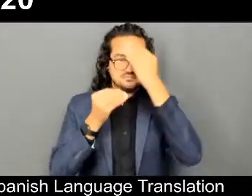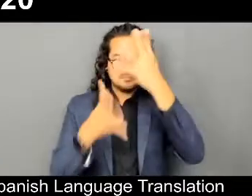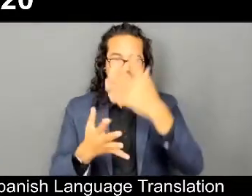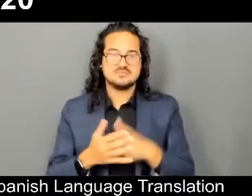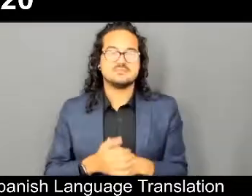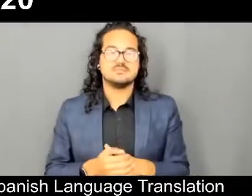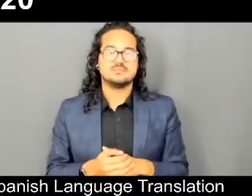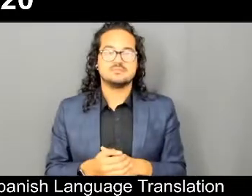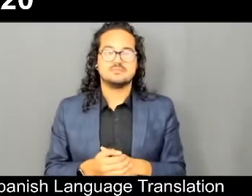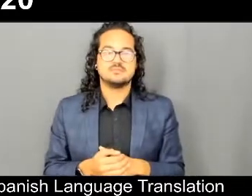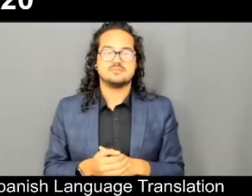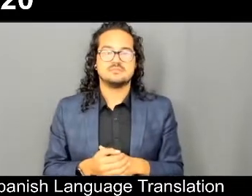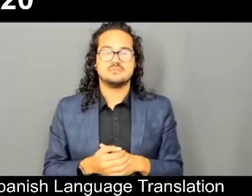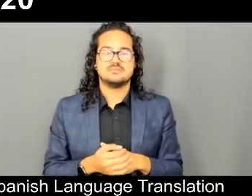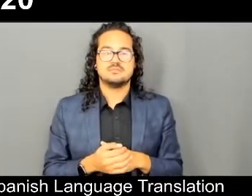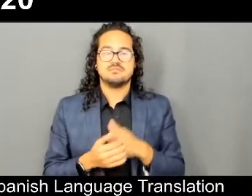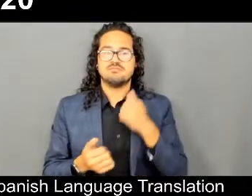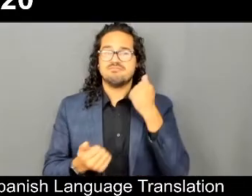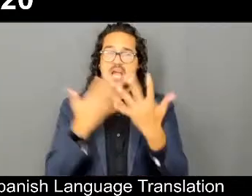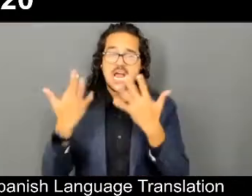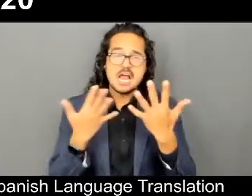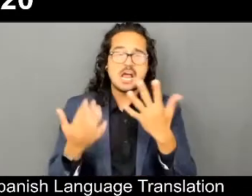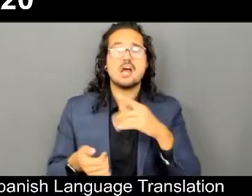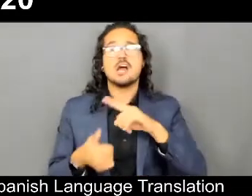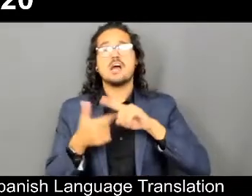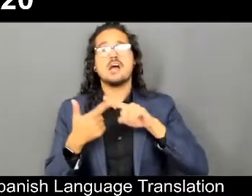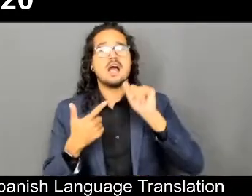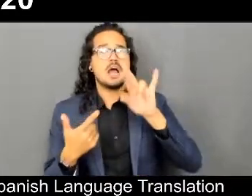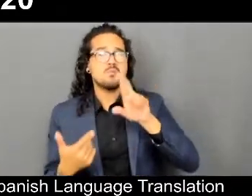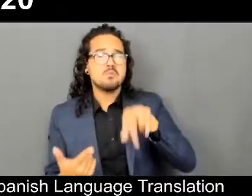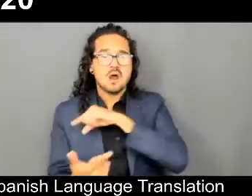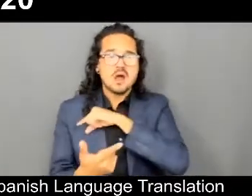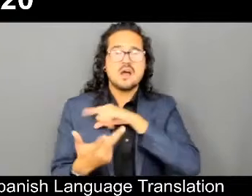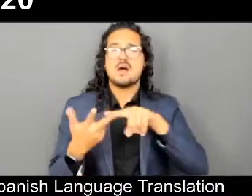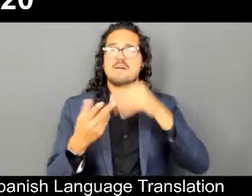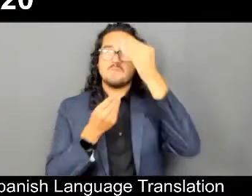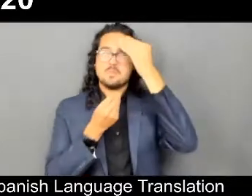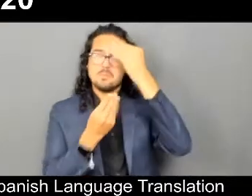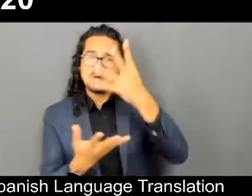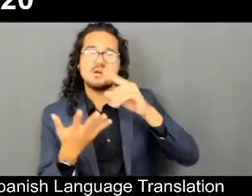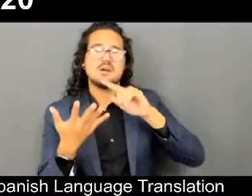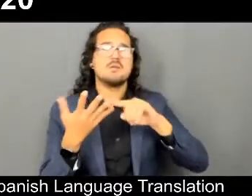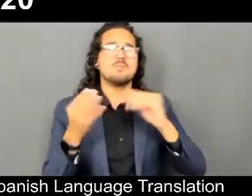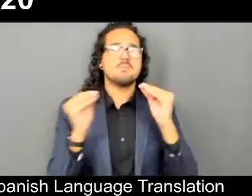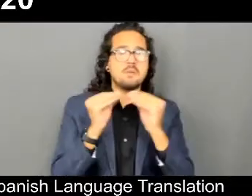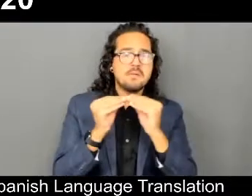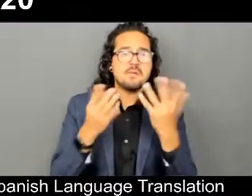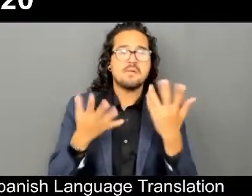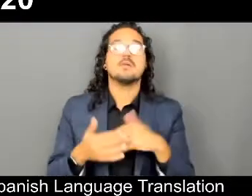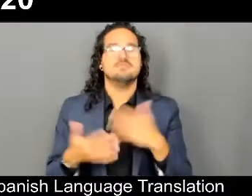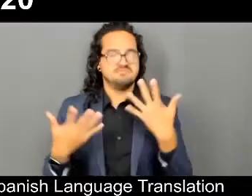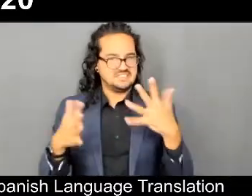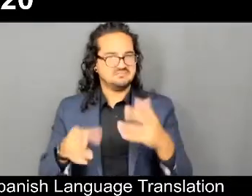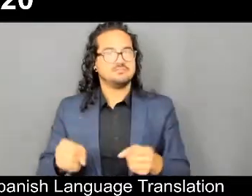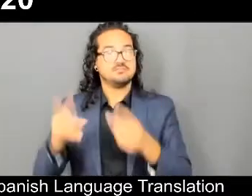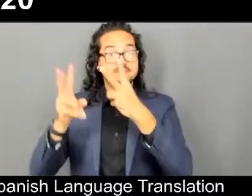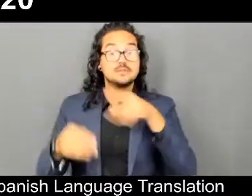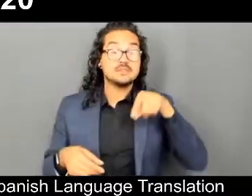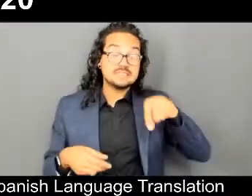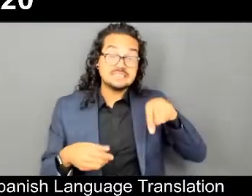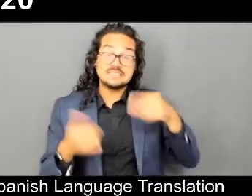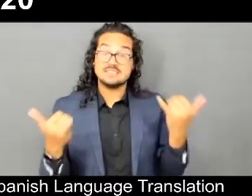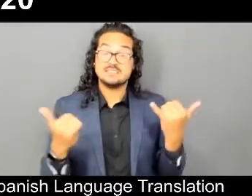Also, this briefing is being recorded, so you can find the recording on Facebook and again on our